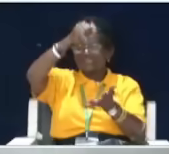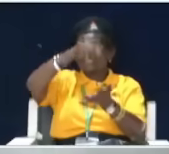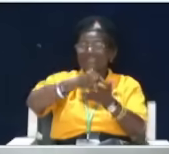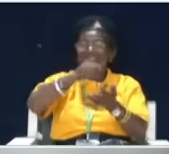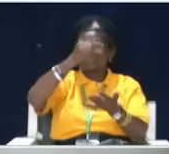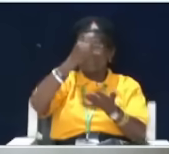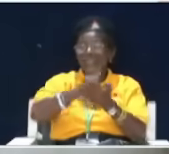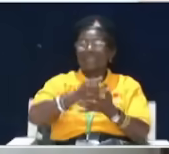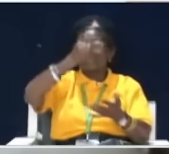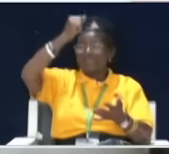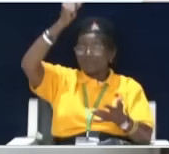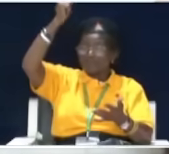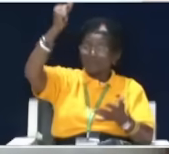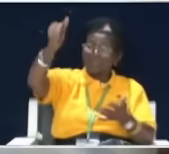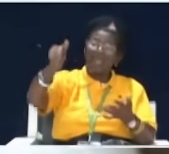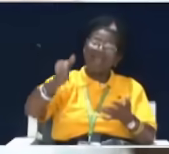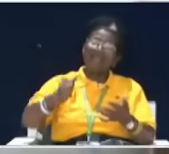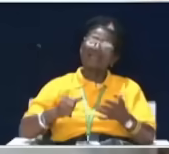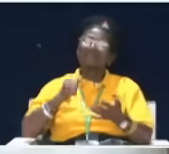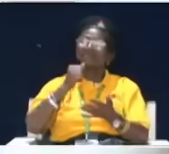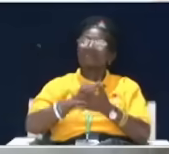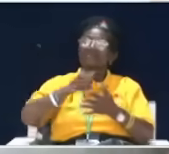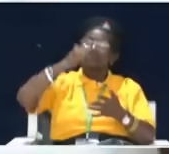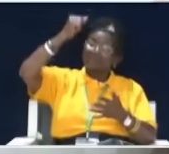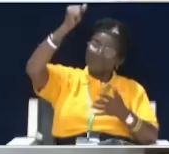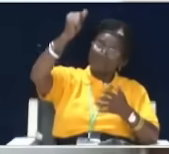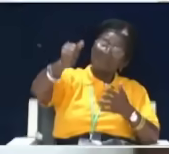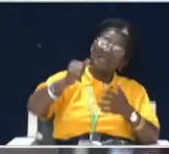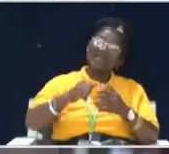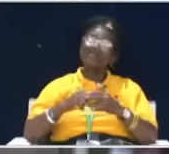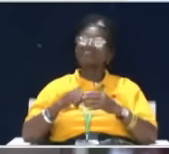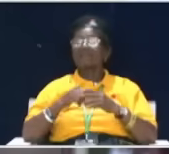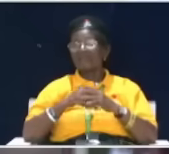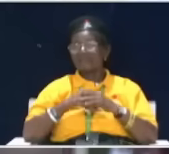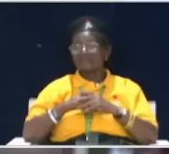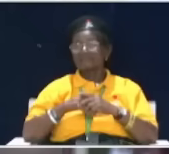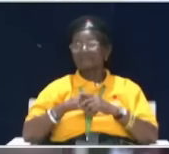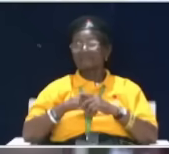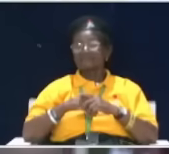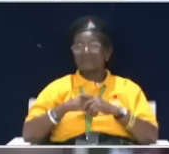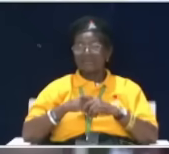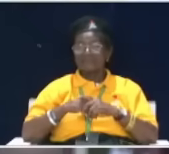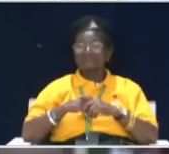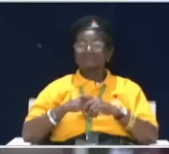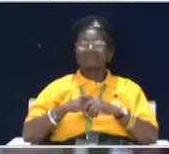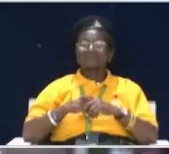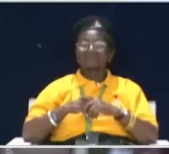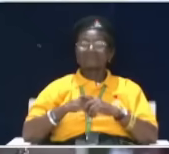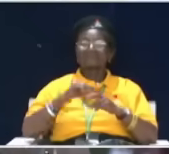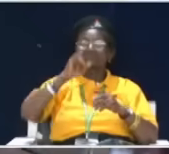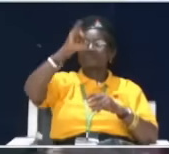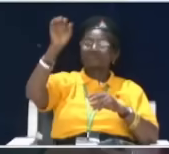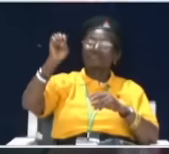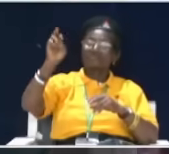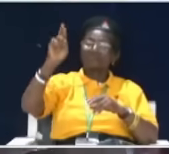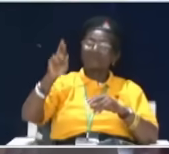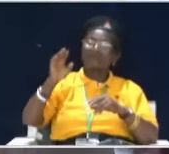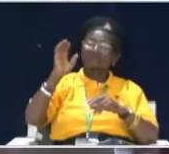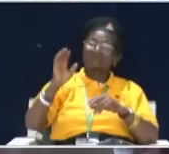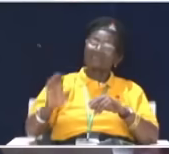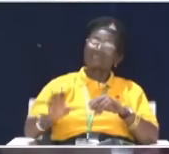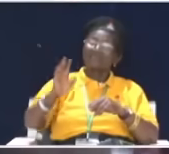Ise iyanu e yo de ko ti e to mo ko nilo e. Jeremiah 32 verse 27.